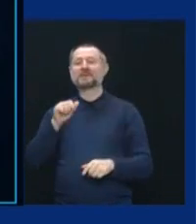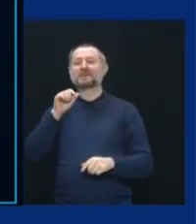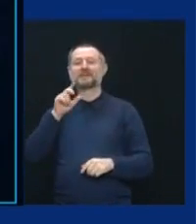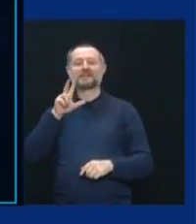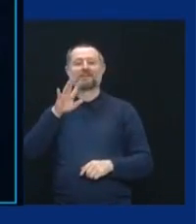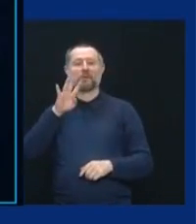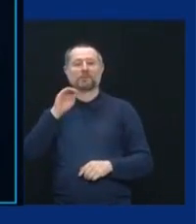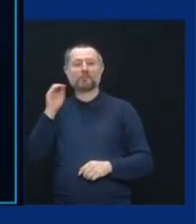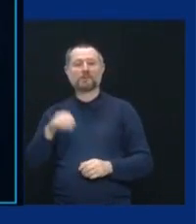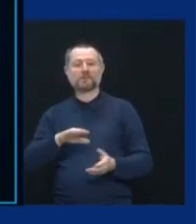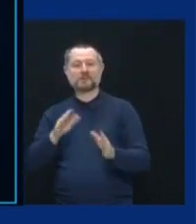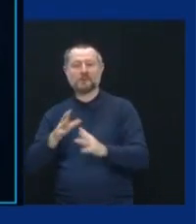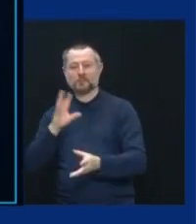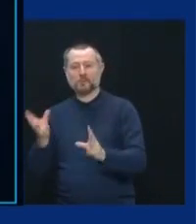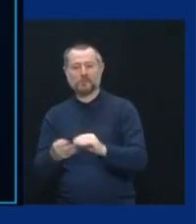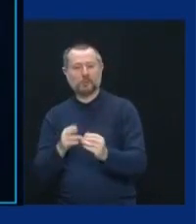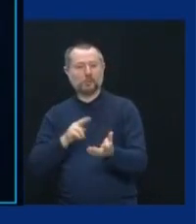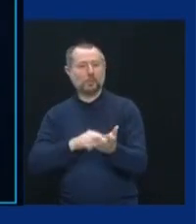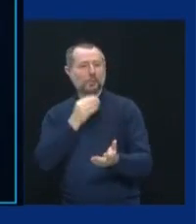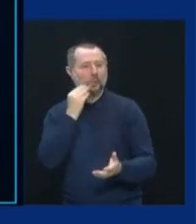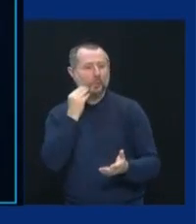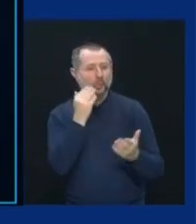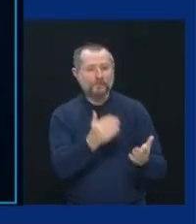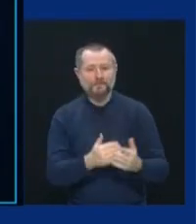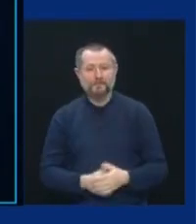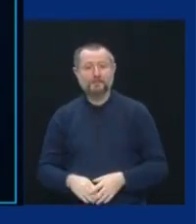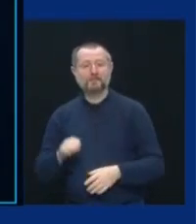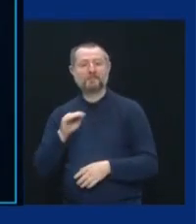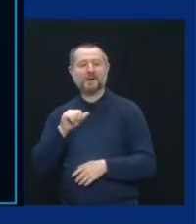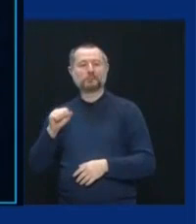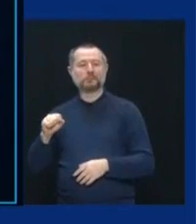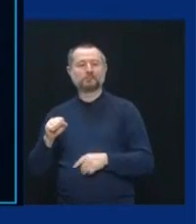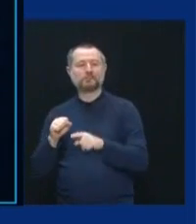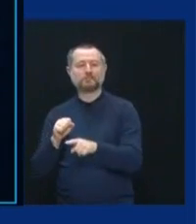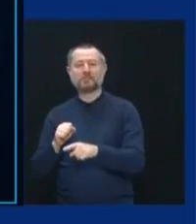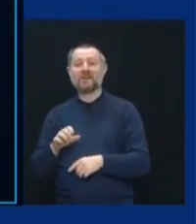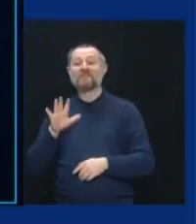34% of total deaths in nursing homes. Massachusetts,